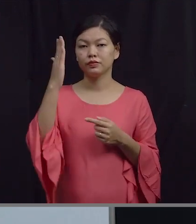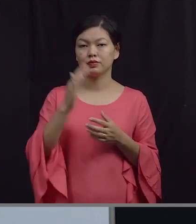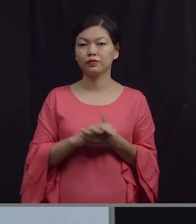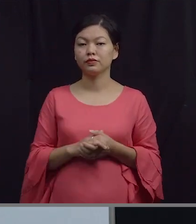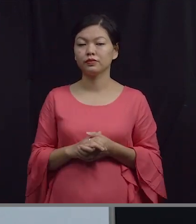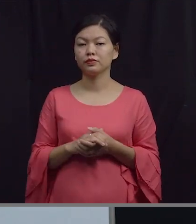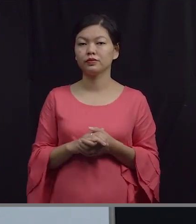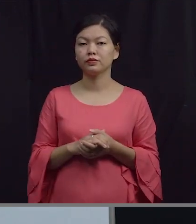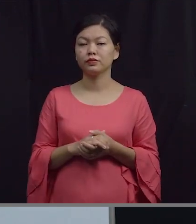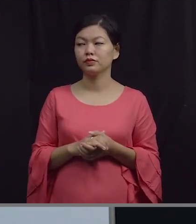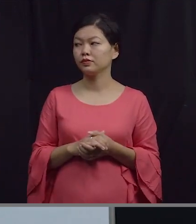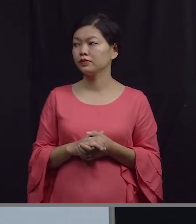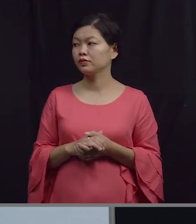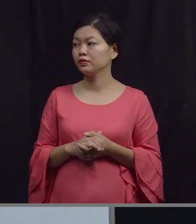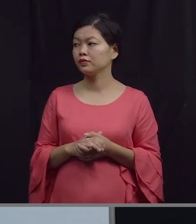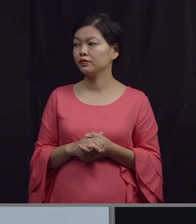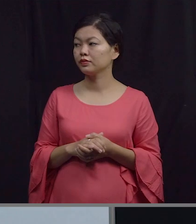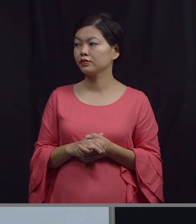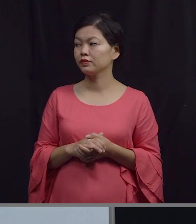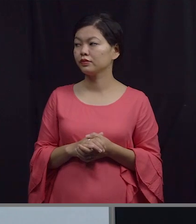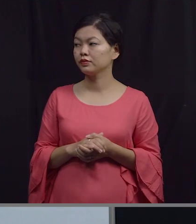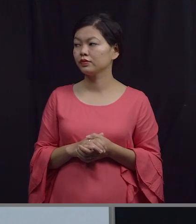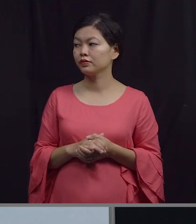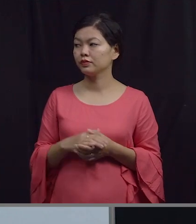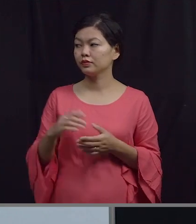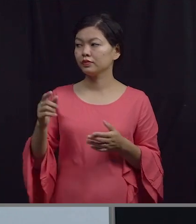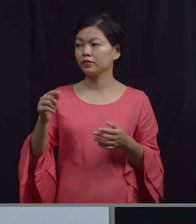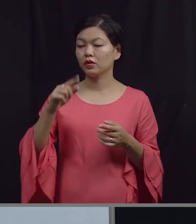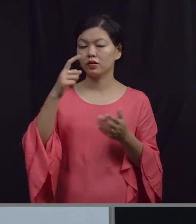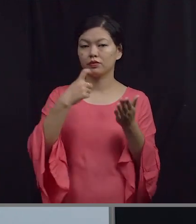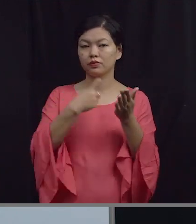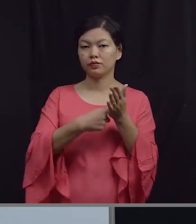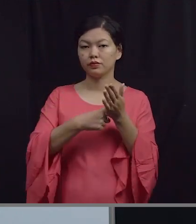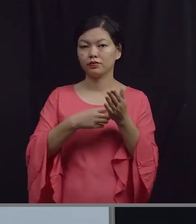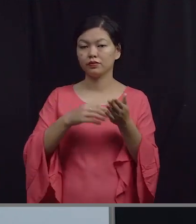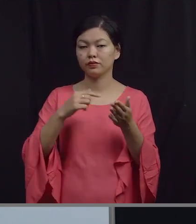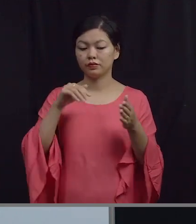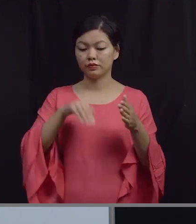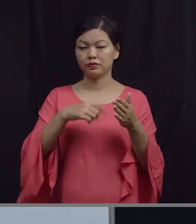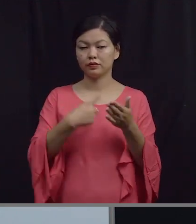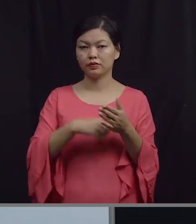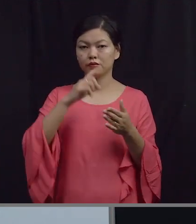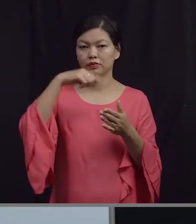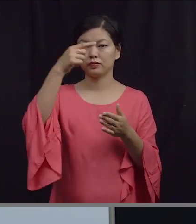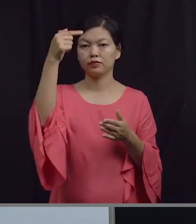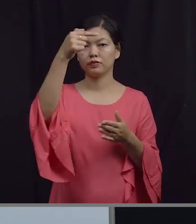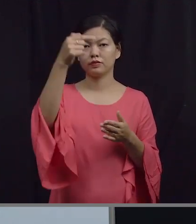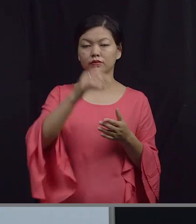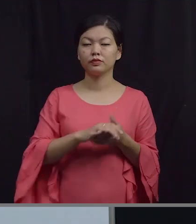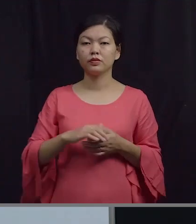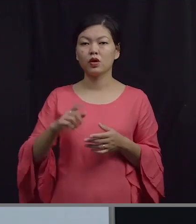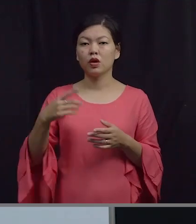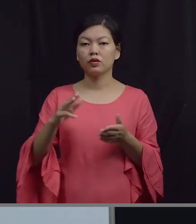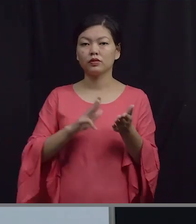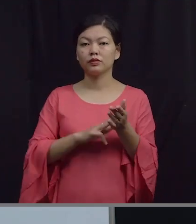inwards. This is what? Curve inwards. So here is the radius of curvature. This is negative side of the x, or where we always measure this